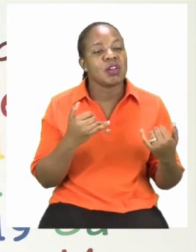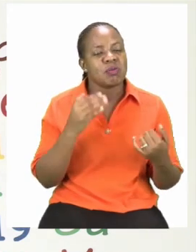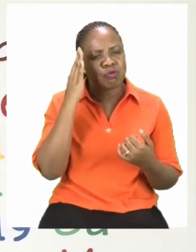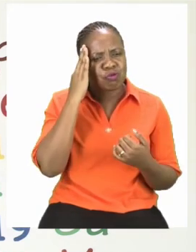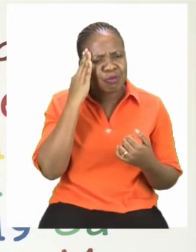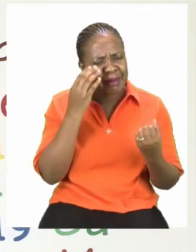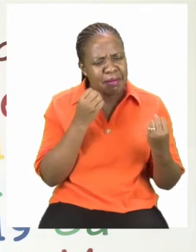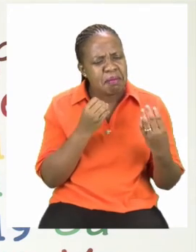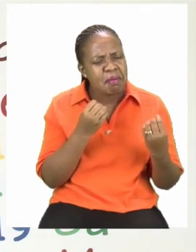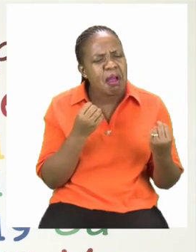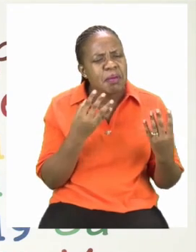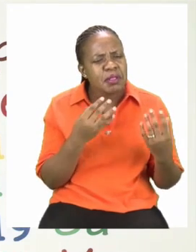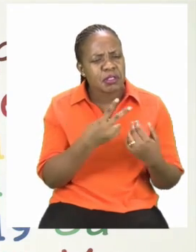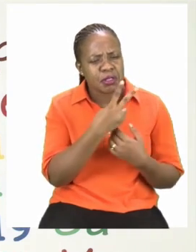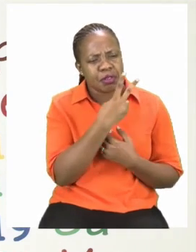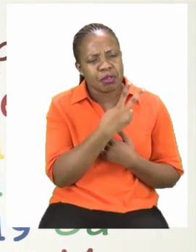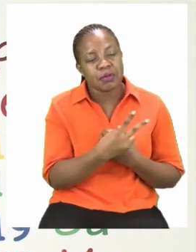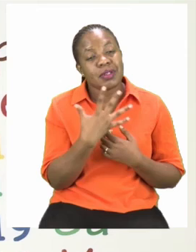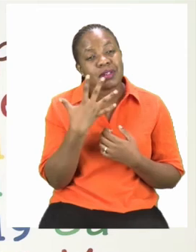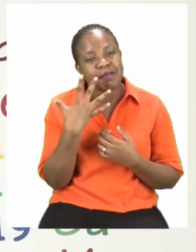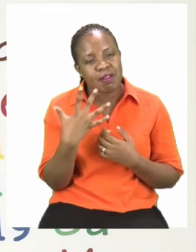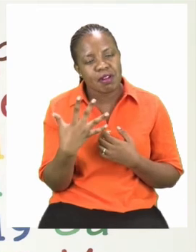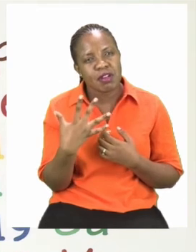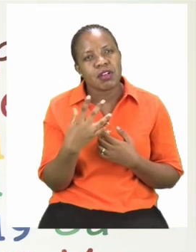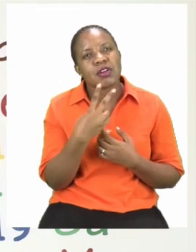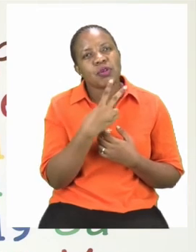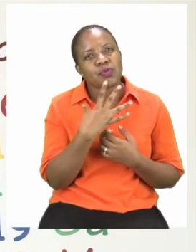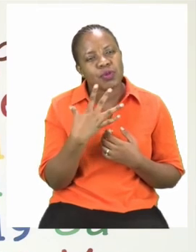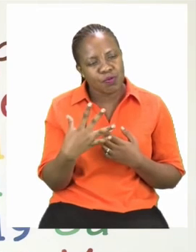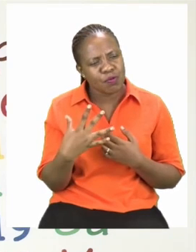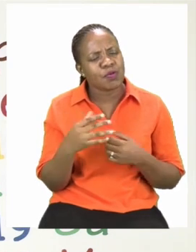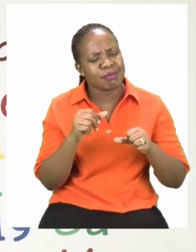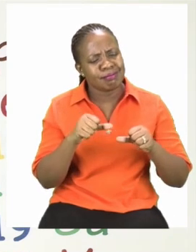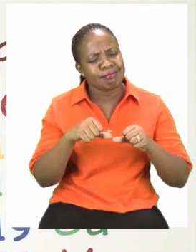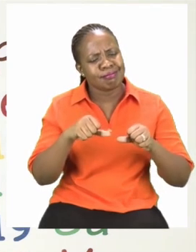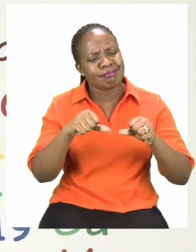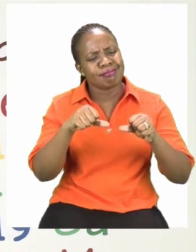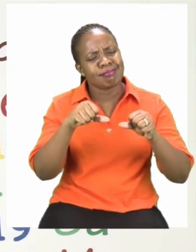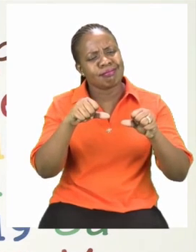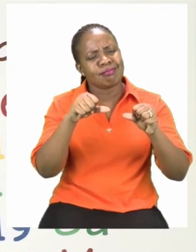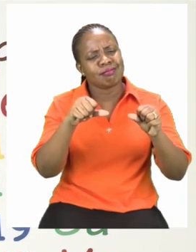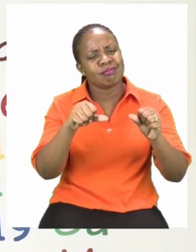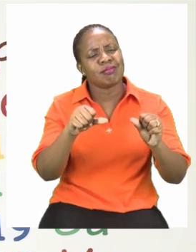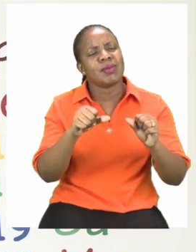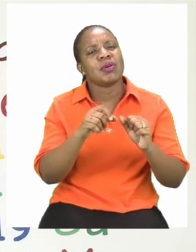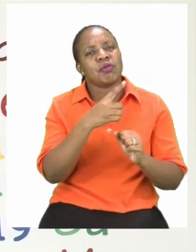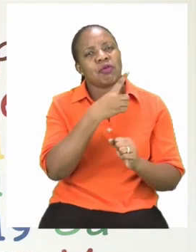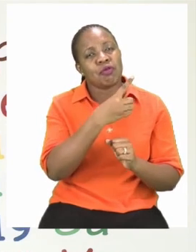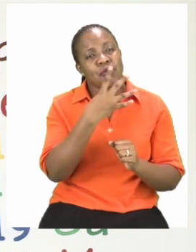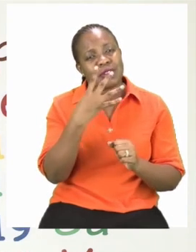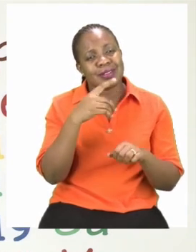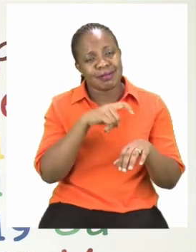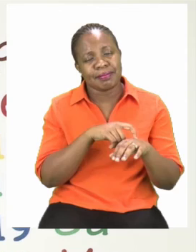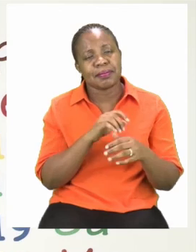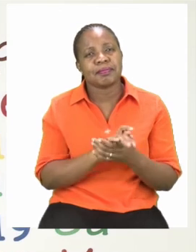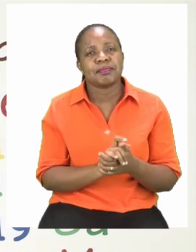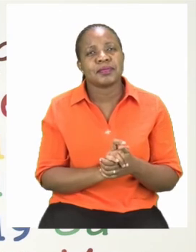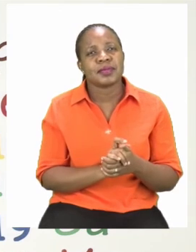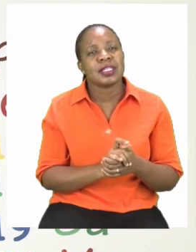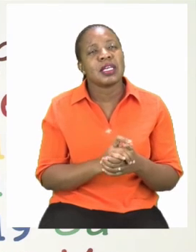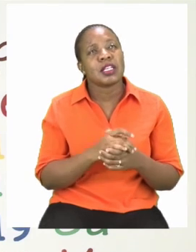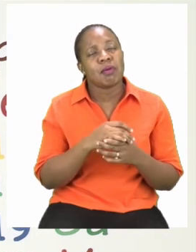way. And if you don't understand, don't worry, you can always ask for help. I will see you soon